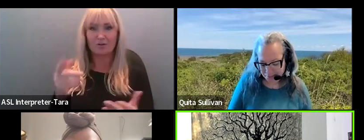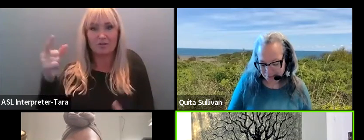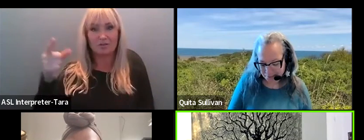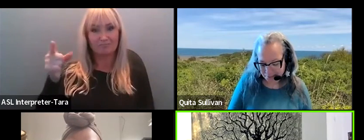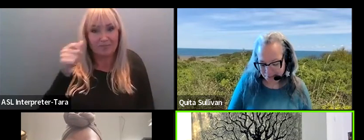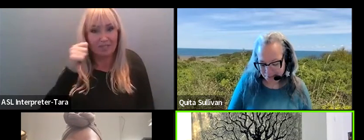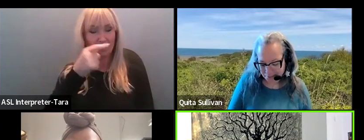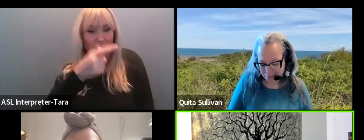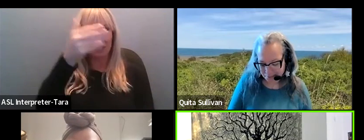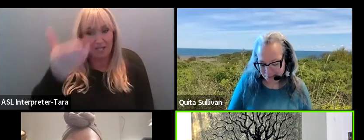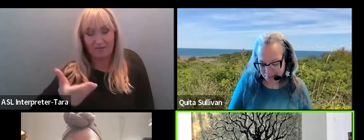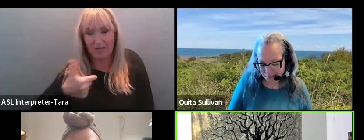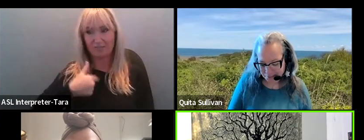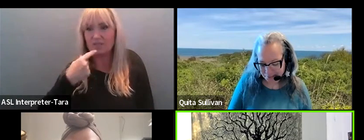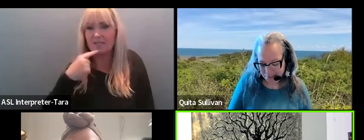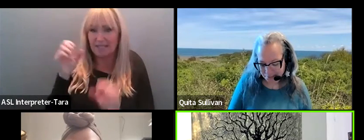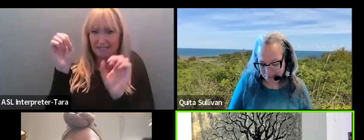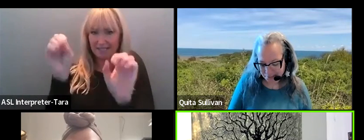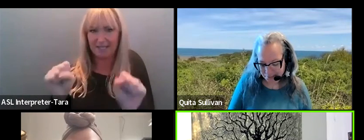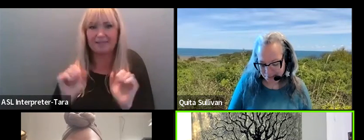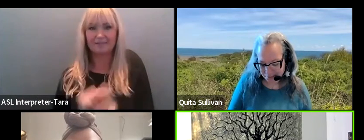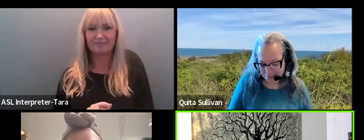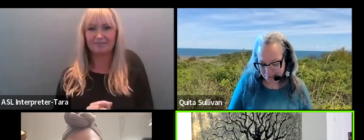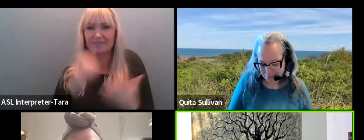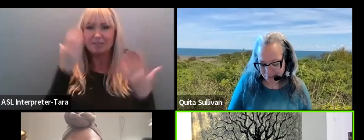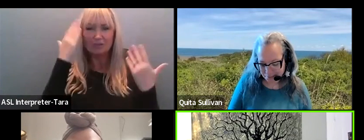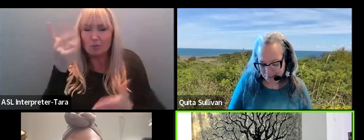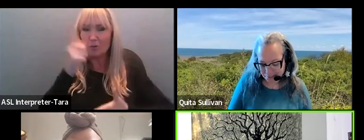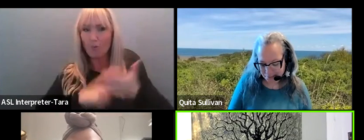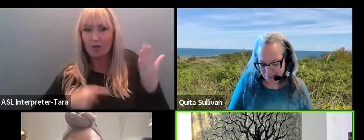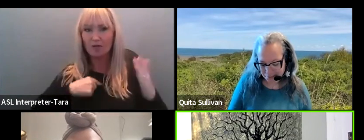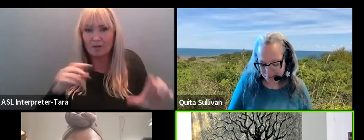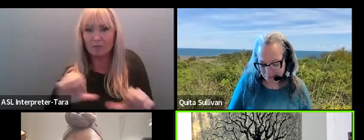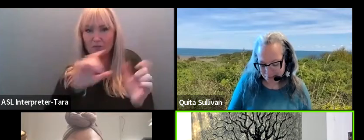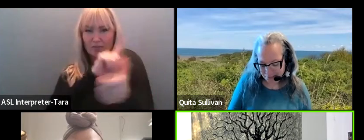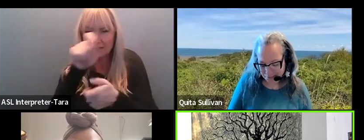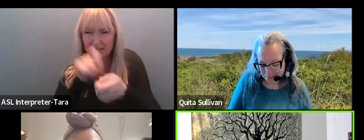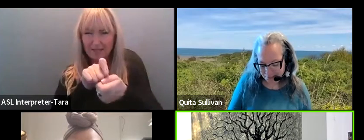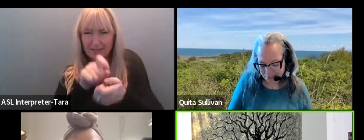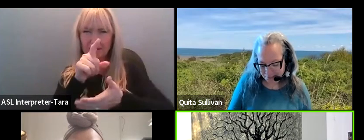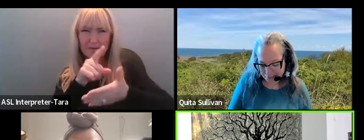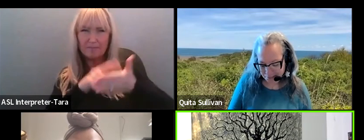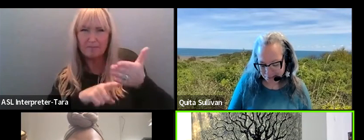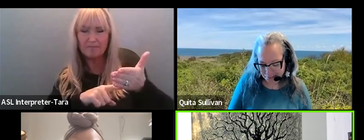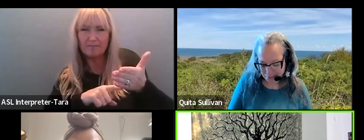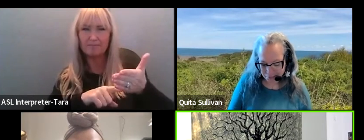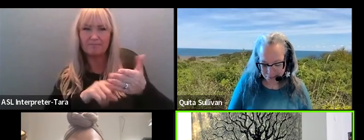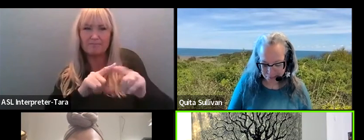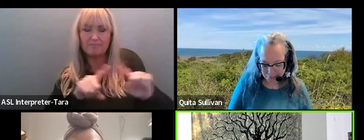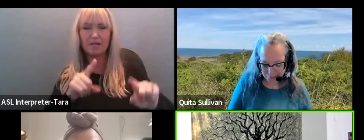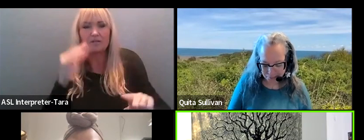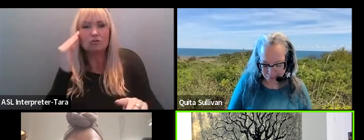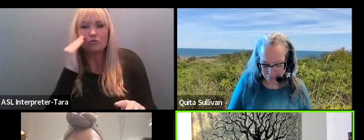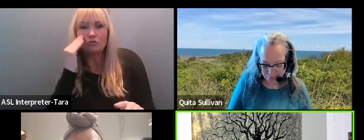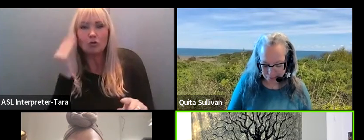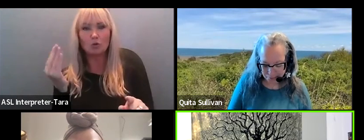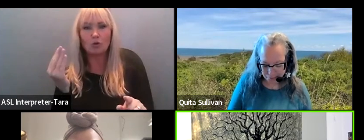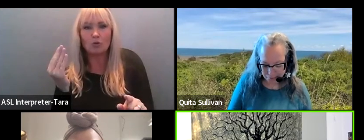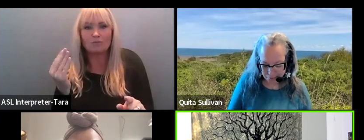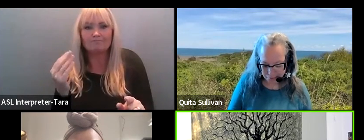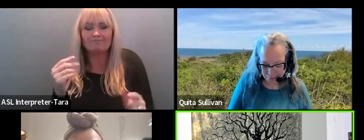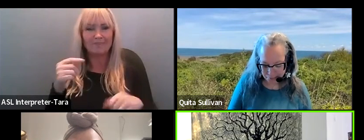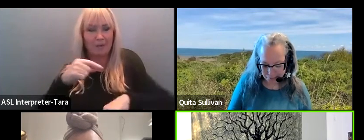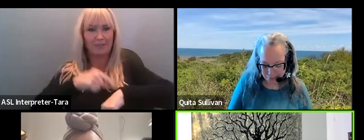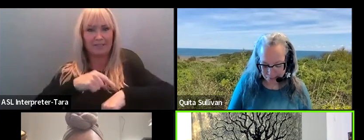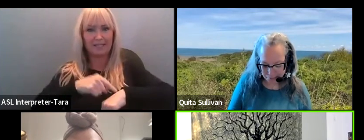yes. And didn't know what I was gonna do exactly, but I knew I was at a time where release had to